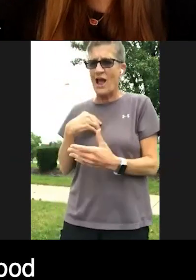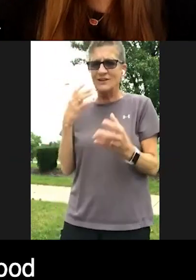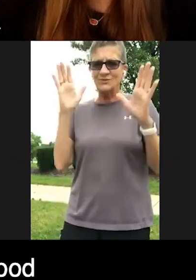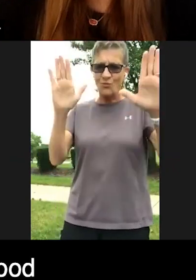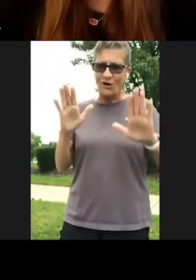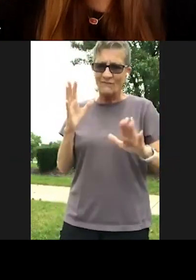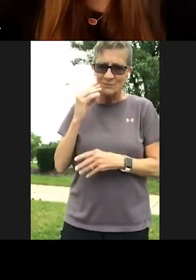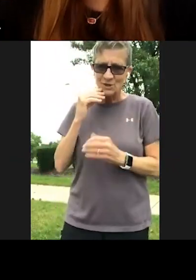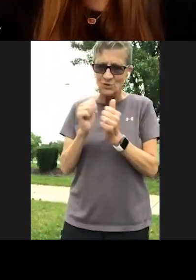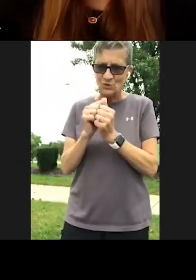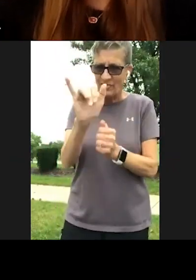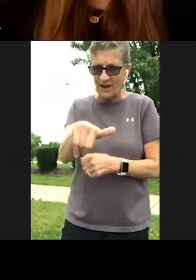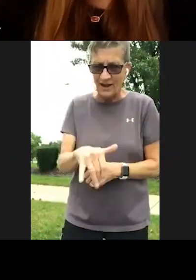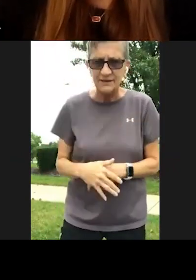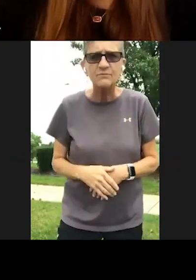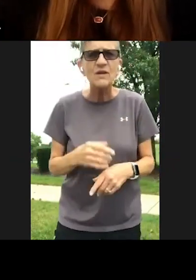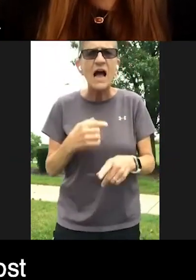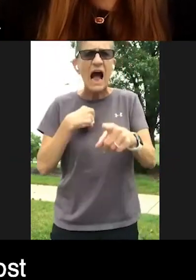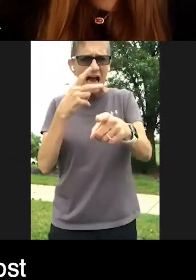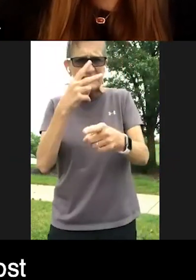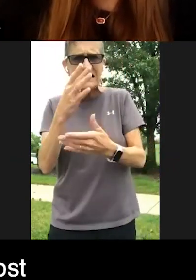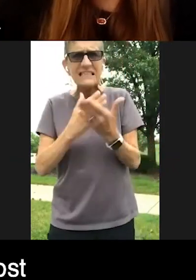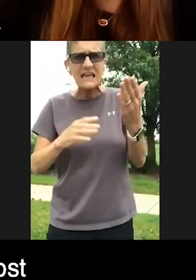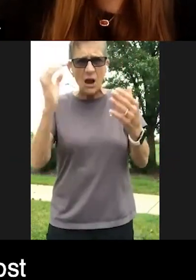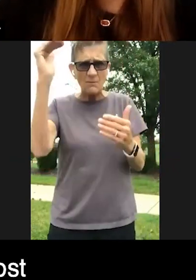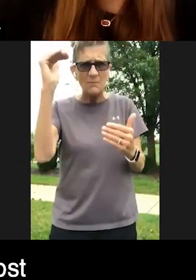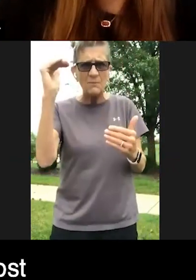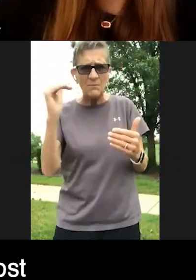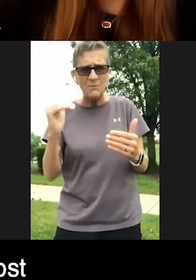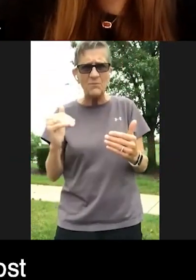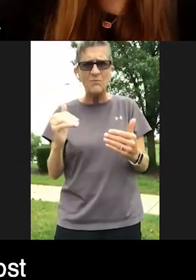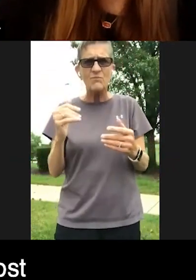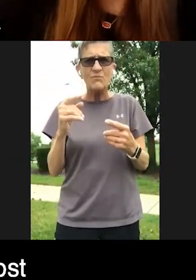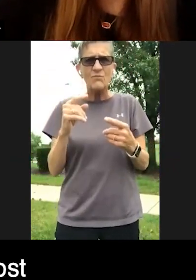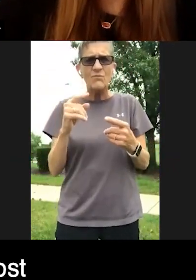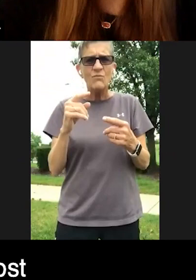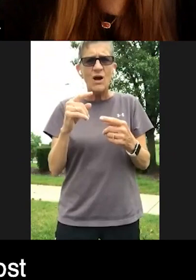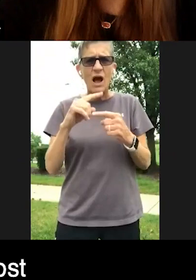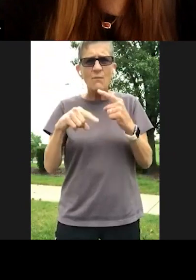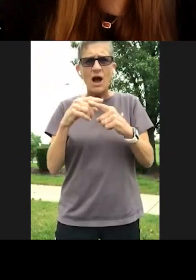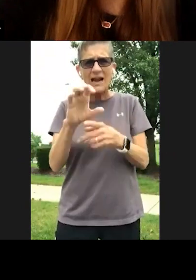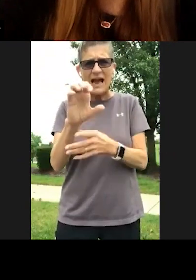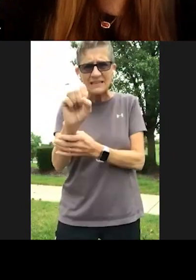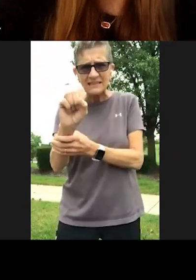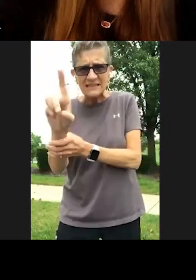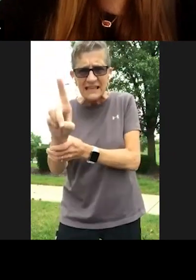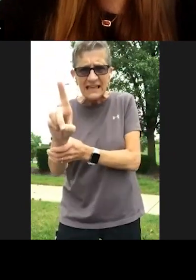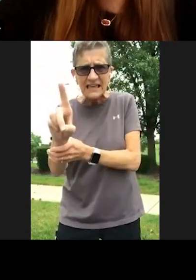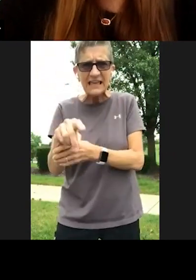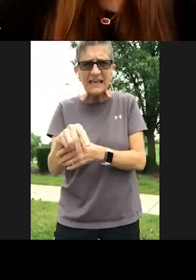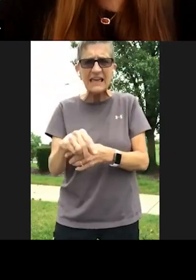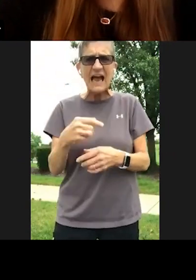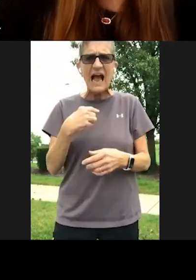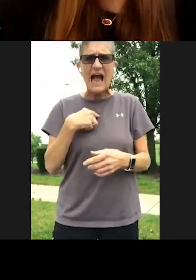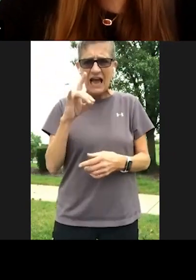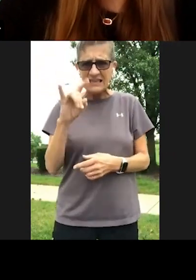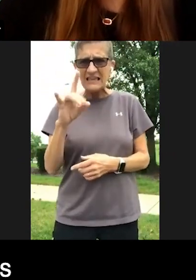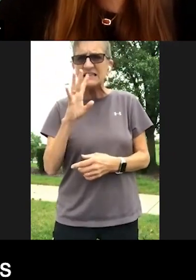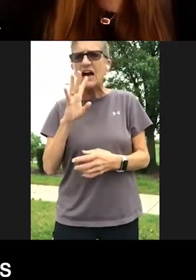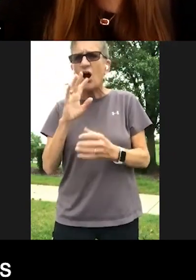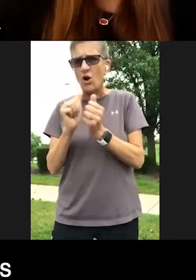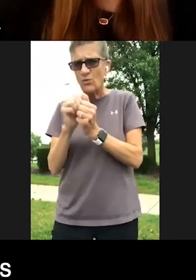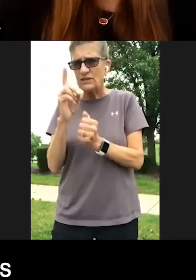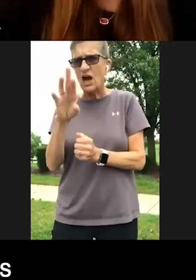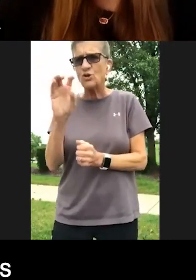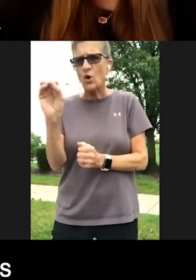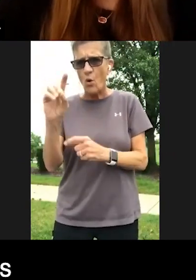that. I do see some things on here that's coming to the hosts and panelists about SSD. And I did talk to Dr. O about that.